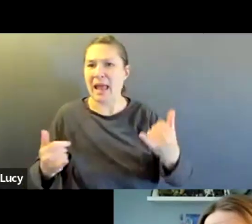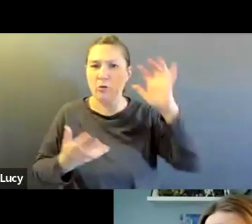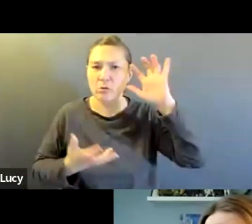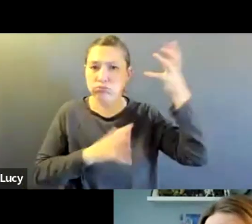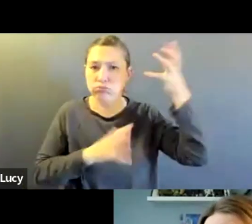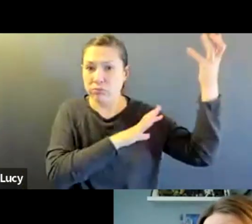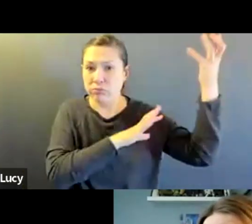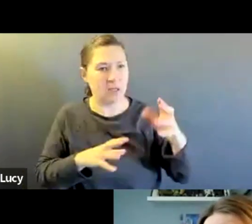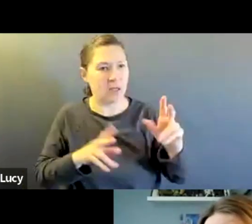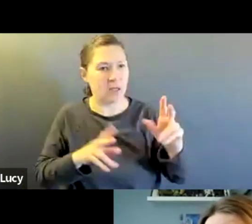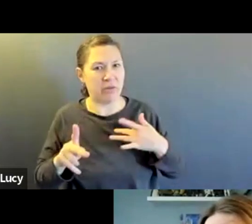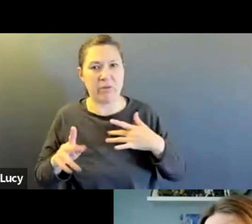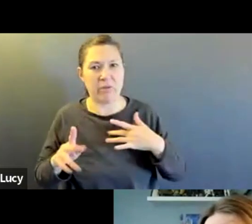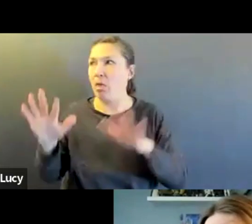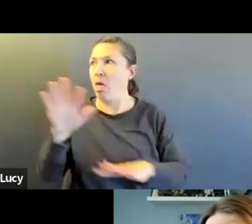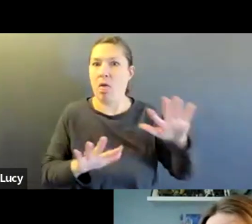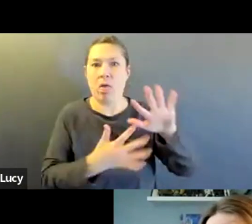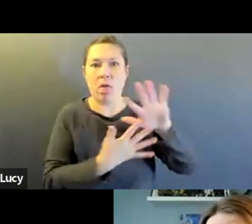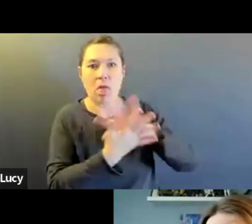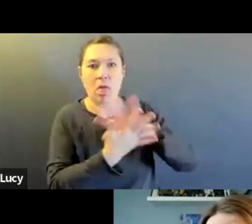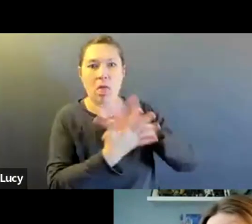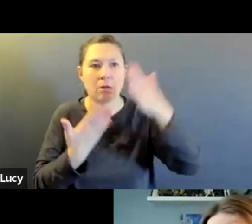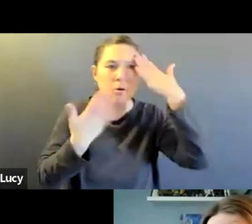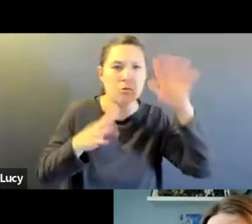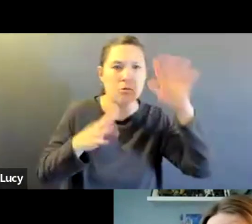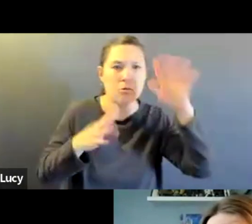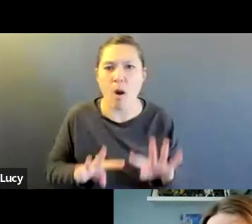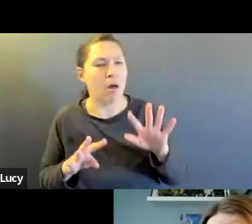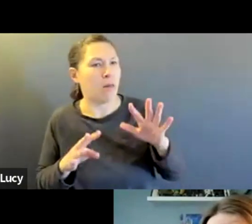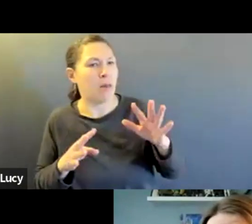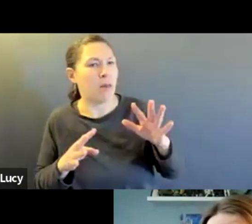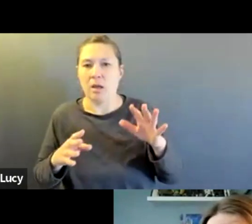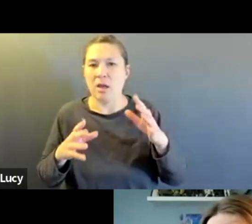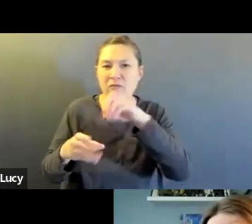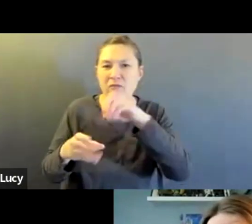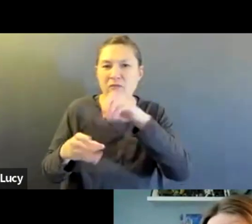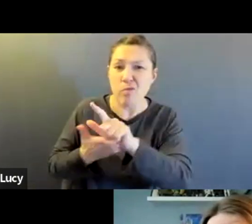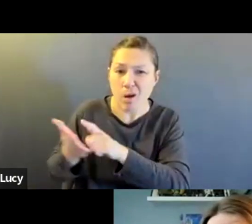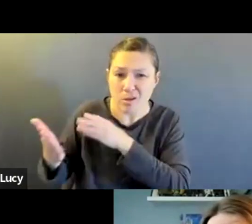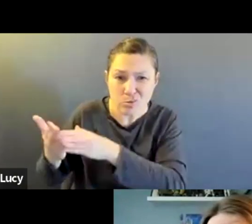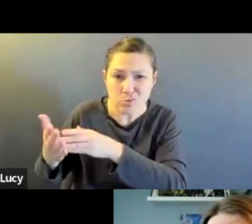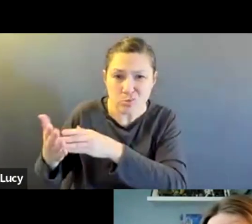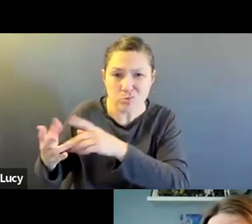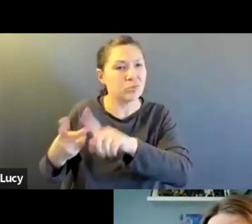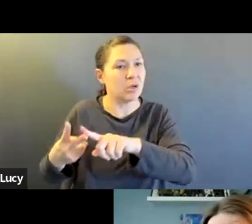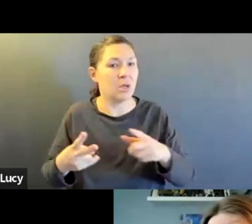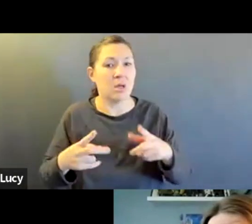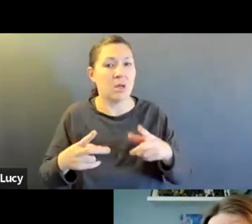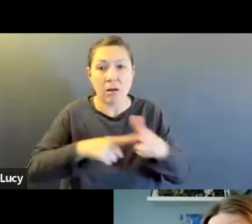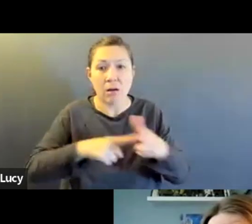reactivity, whether it's lawsuits or trimming down programmings, abandoning programming, shutting down